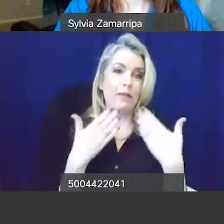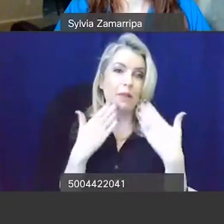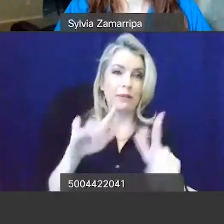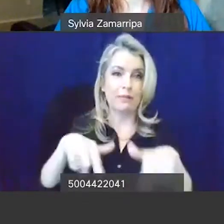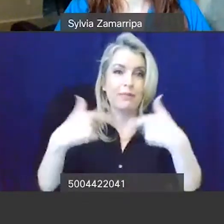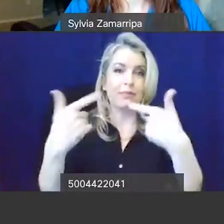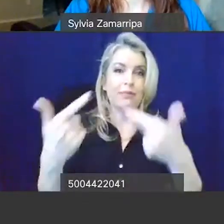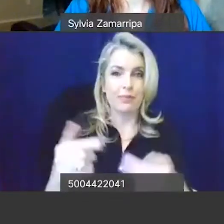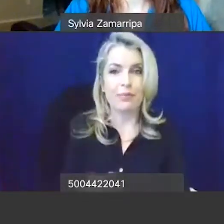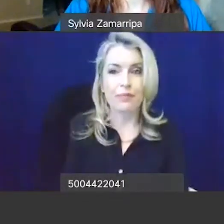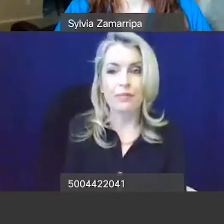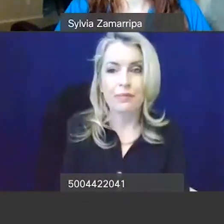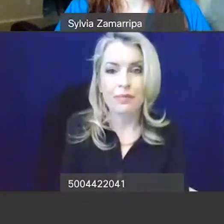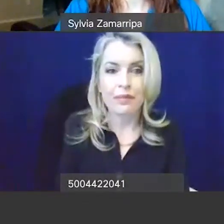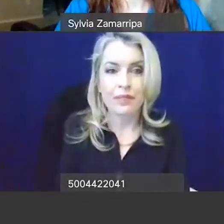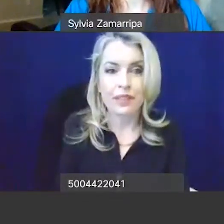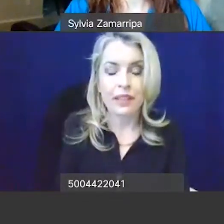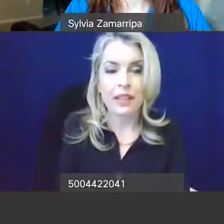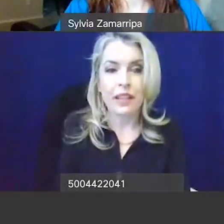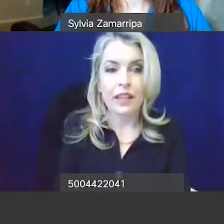Yvette.